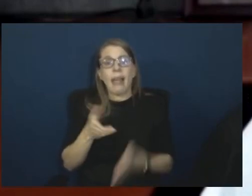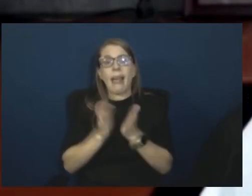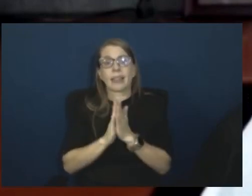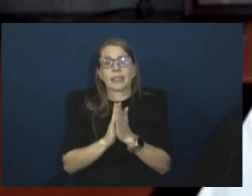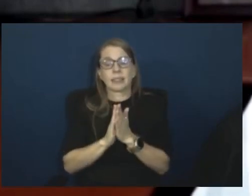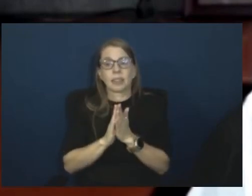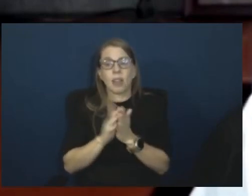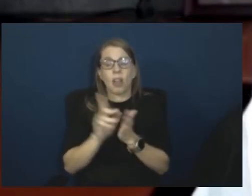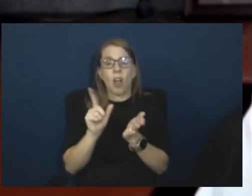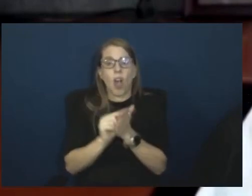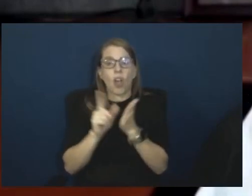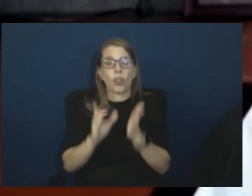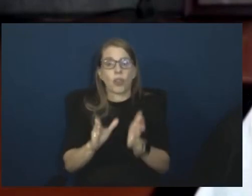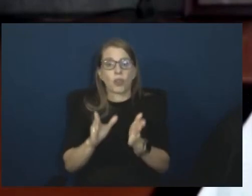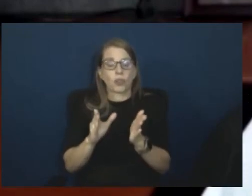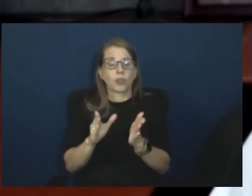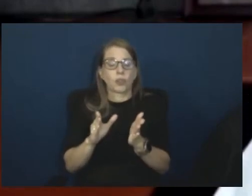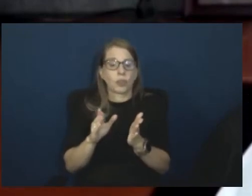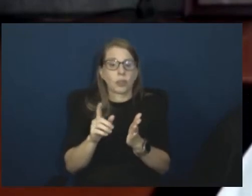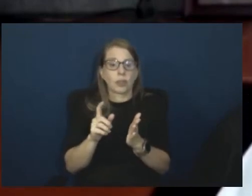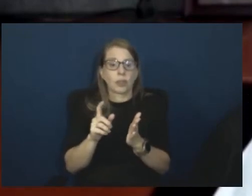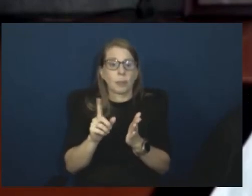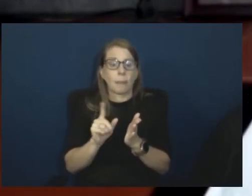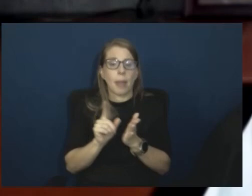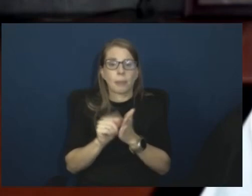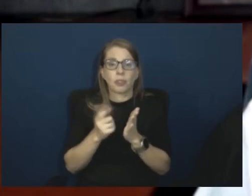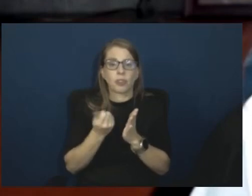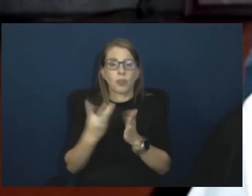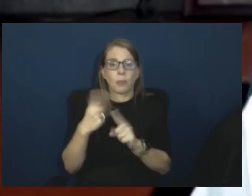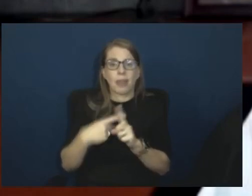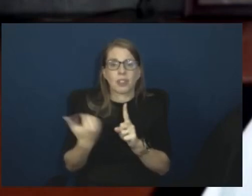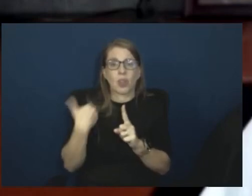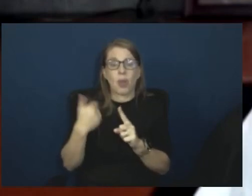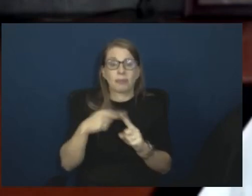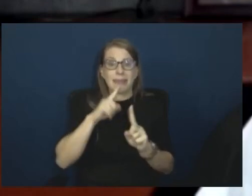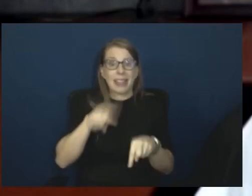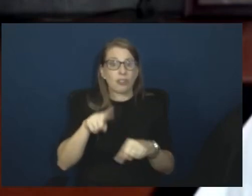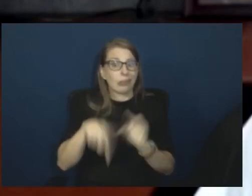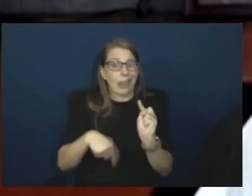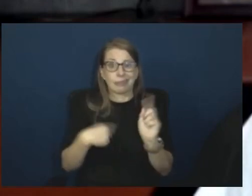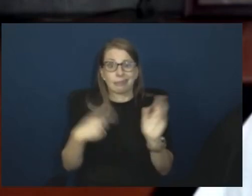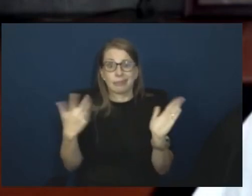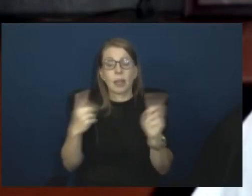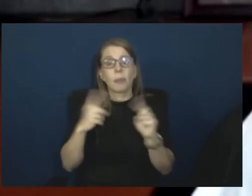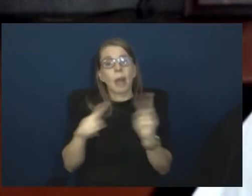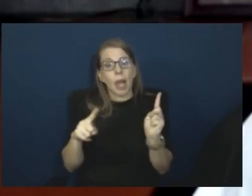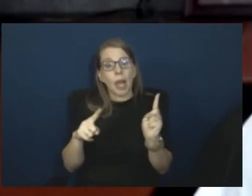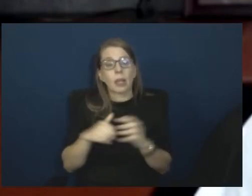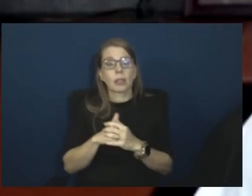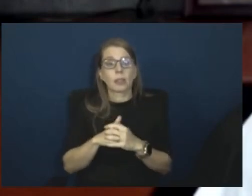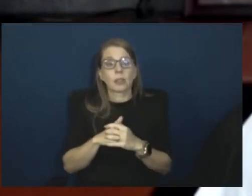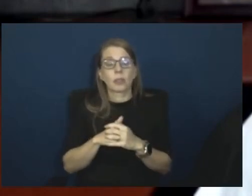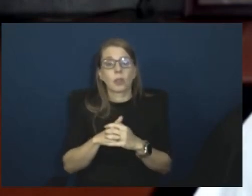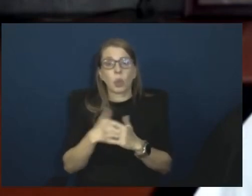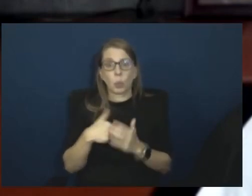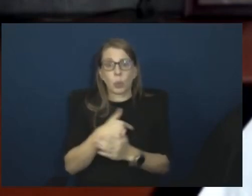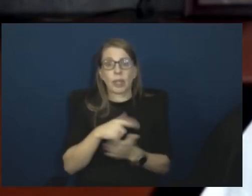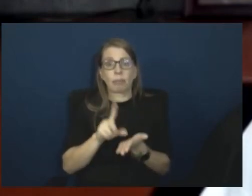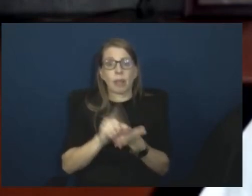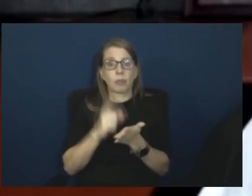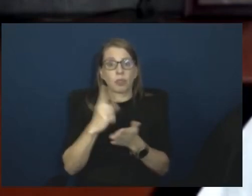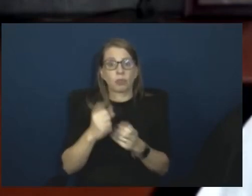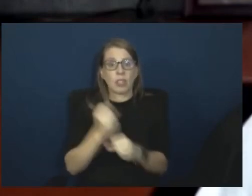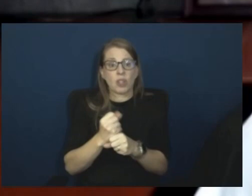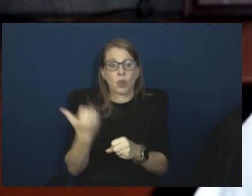paper, which was published a month ago. I cannot answer this question. But what we what we published a year ago